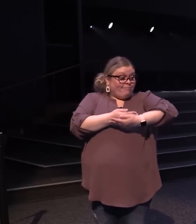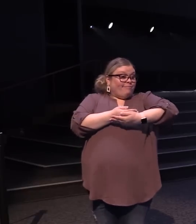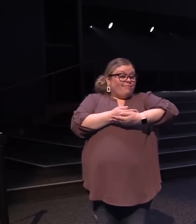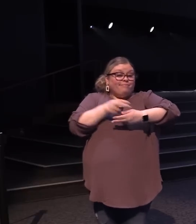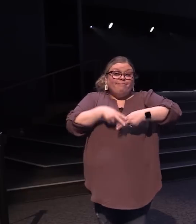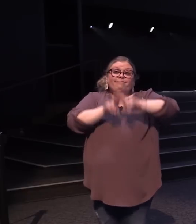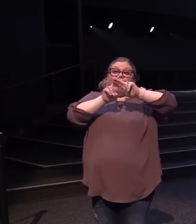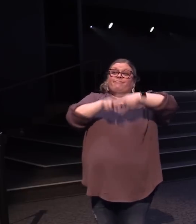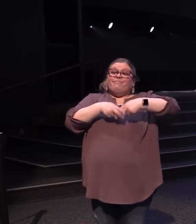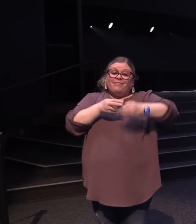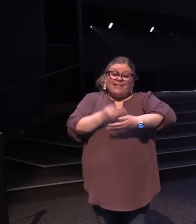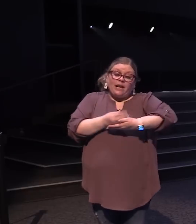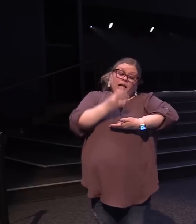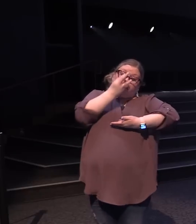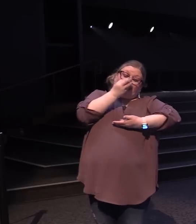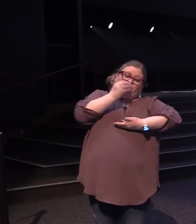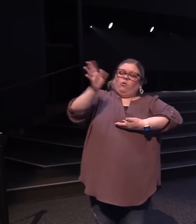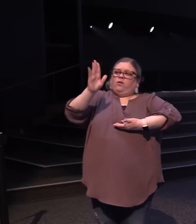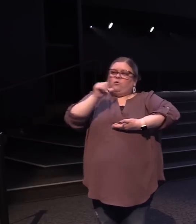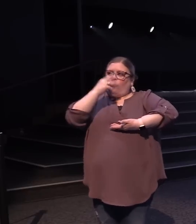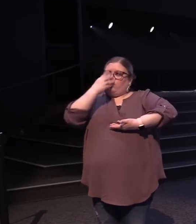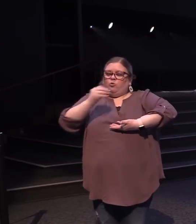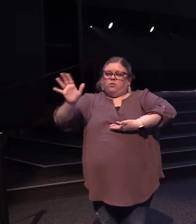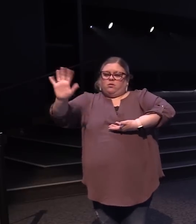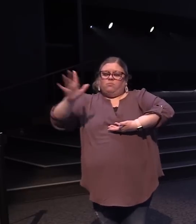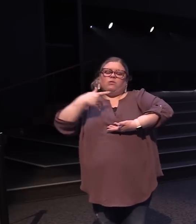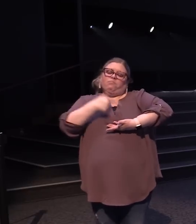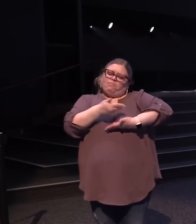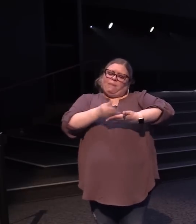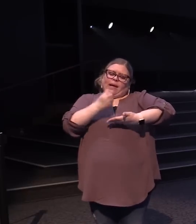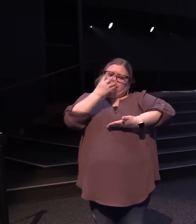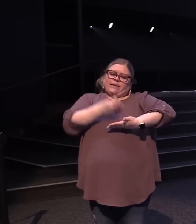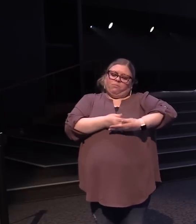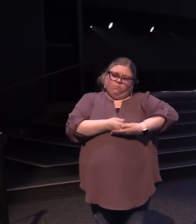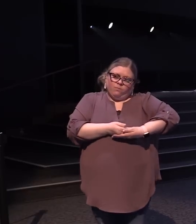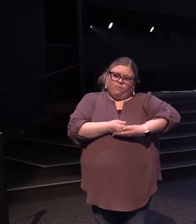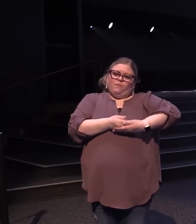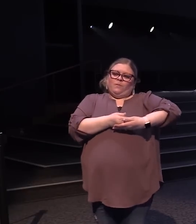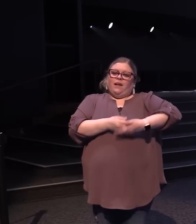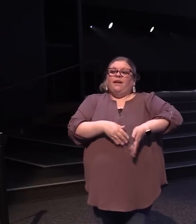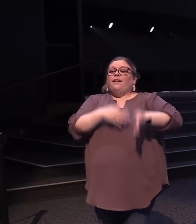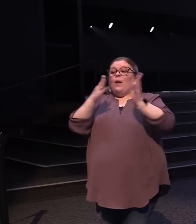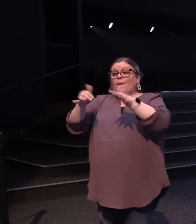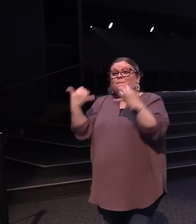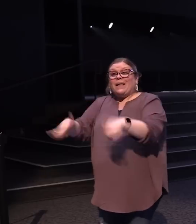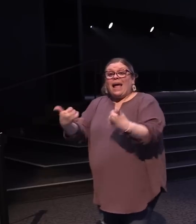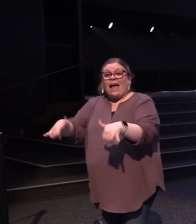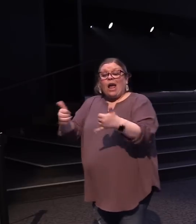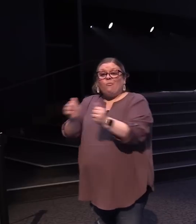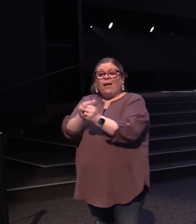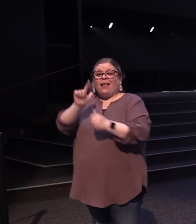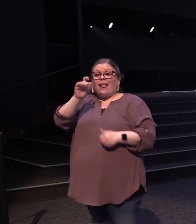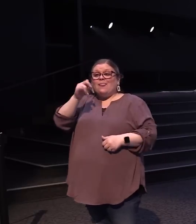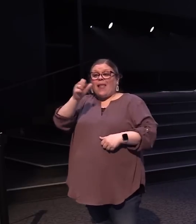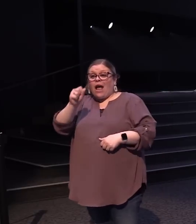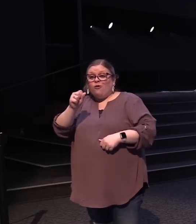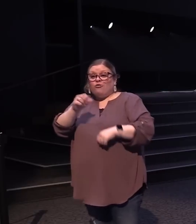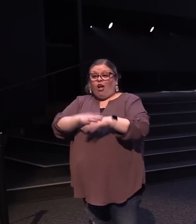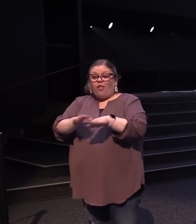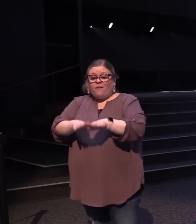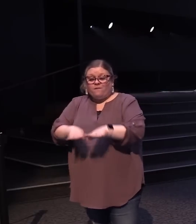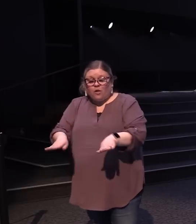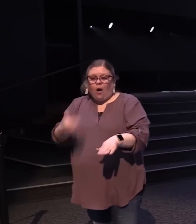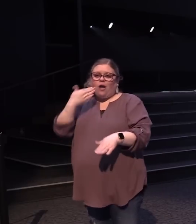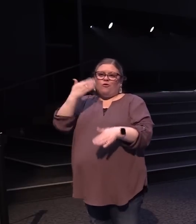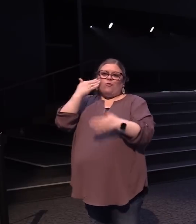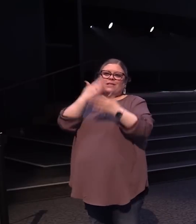glider and take a little snooze. No, don't do that. Don't take a snooze. From rocking babies to playing with Legos on the floor.